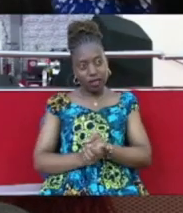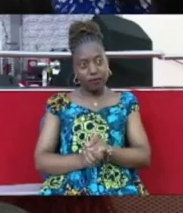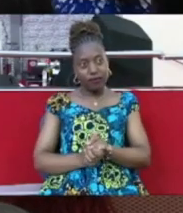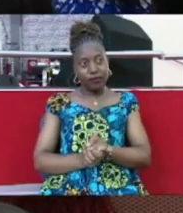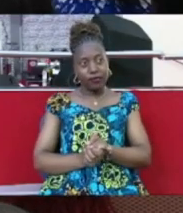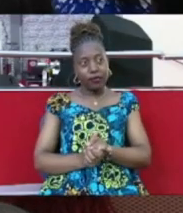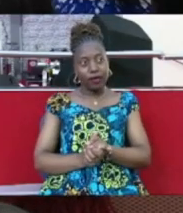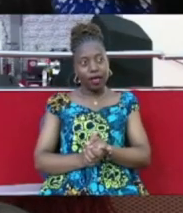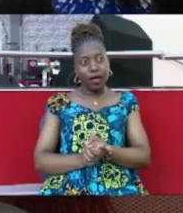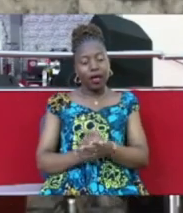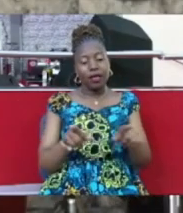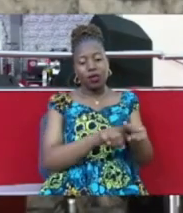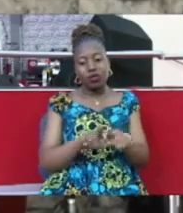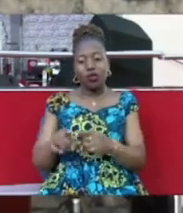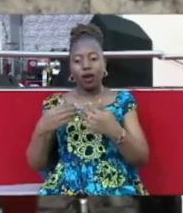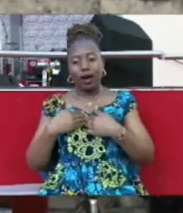They had the right